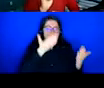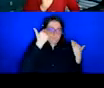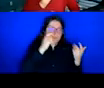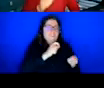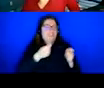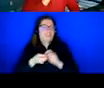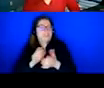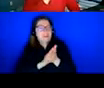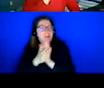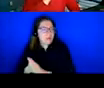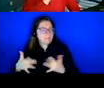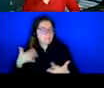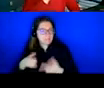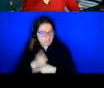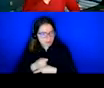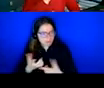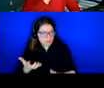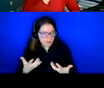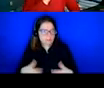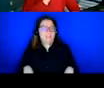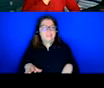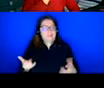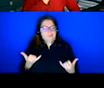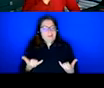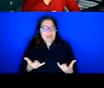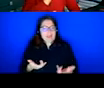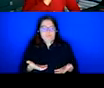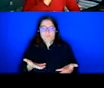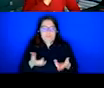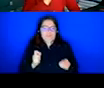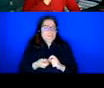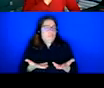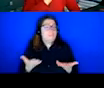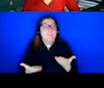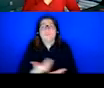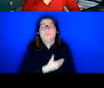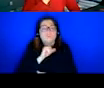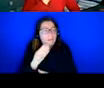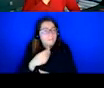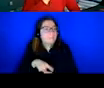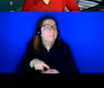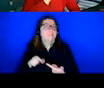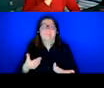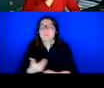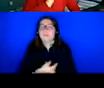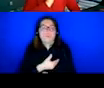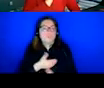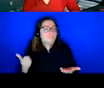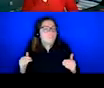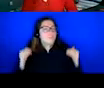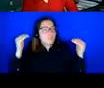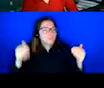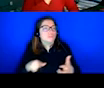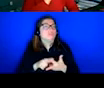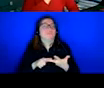as well. What do you want to change immediately? Is this a new job? Is this a new promotion? Is this a new